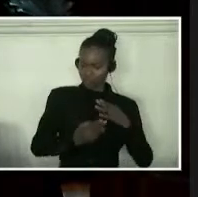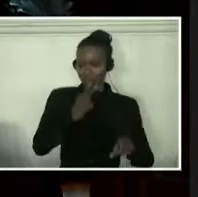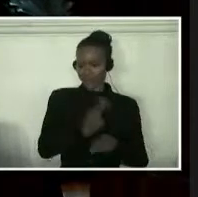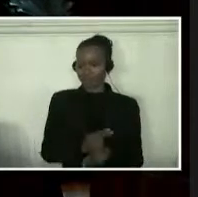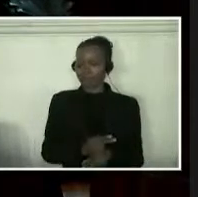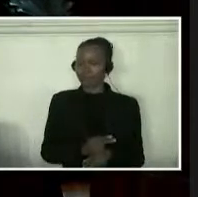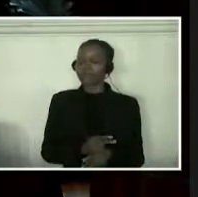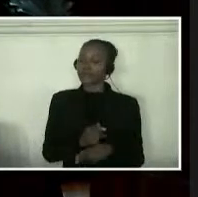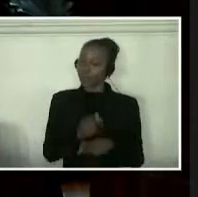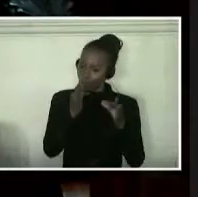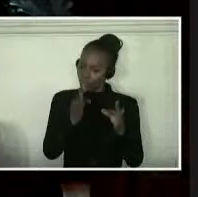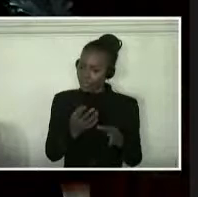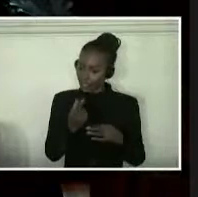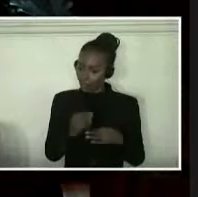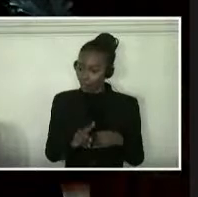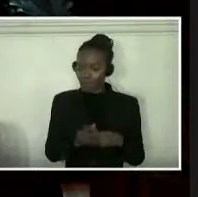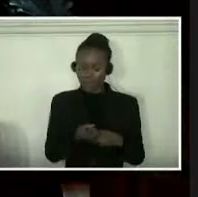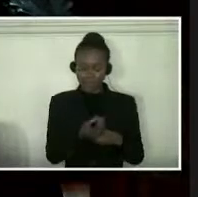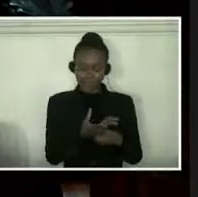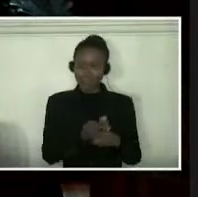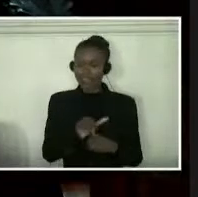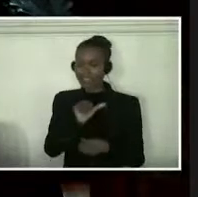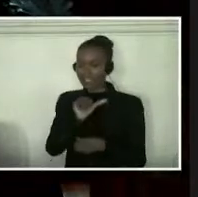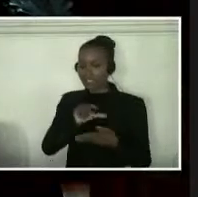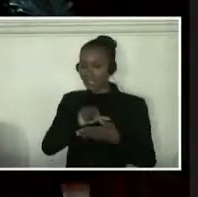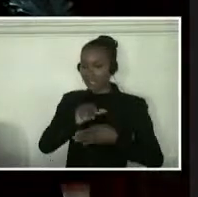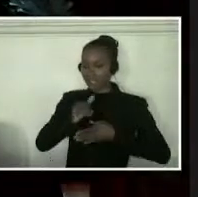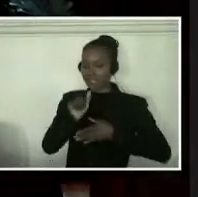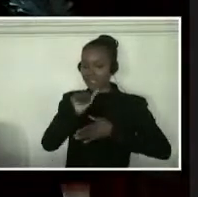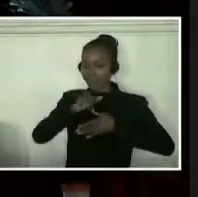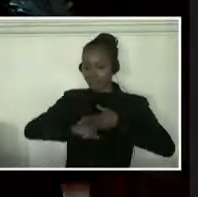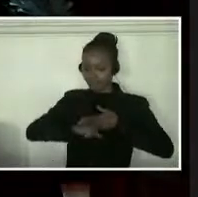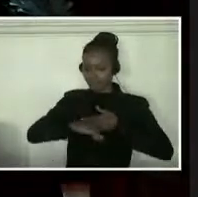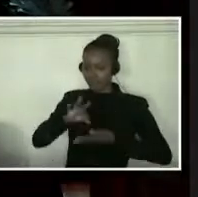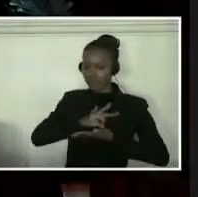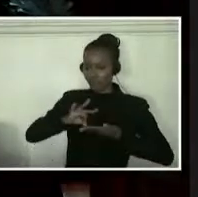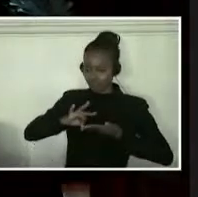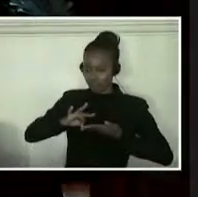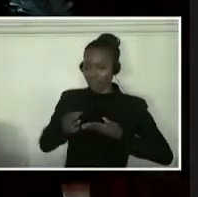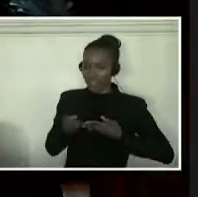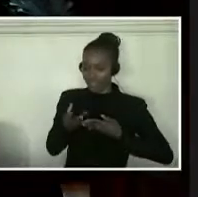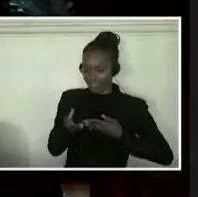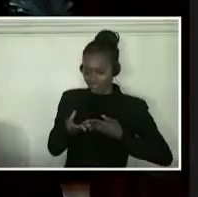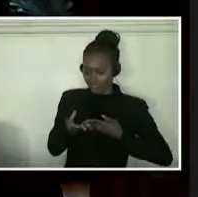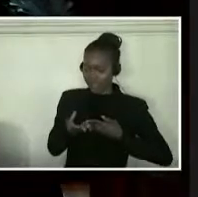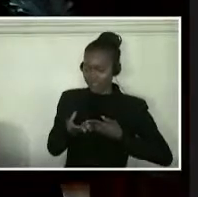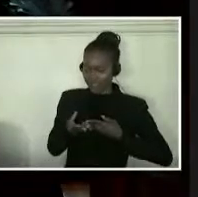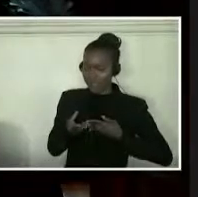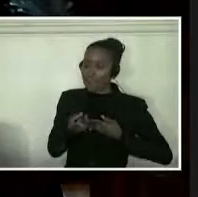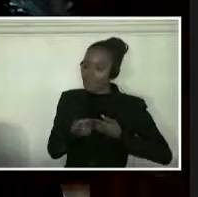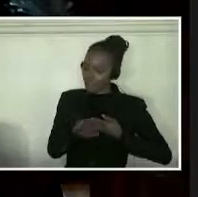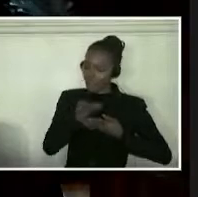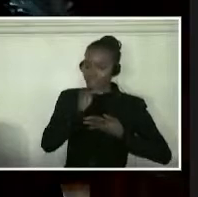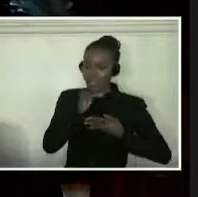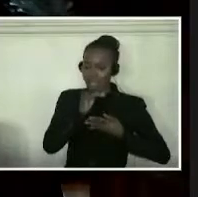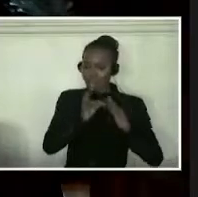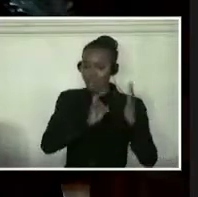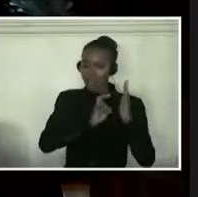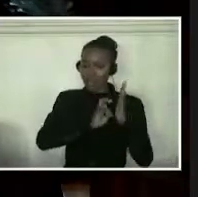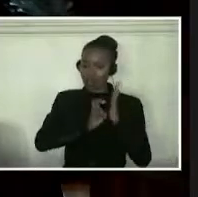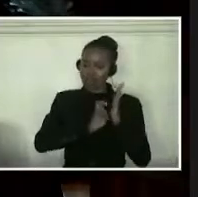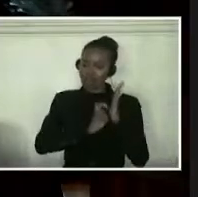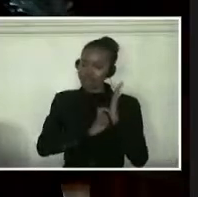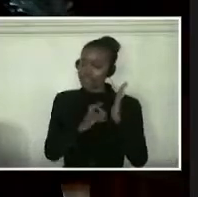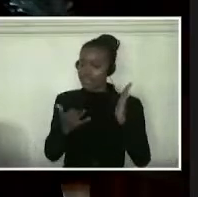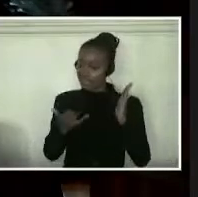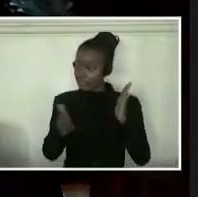interim to give six months contract for these a contract so that they are regulated while we